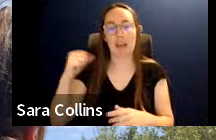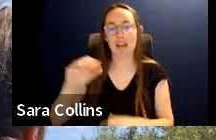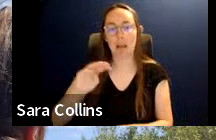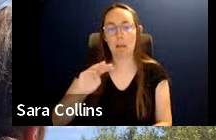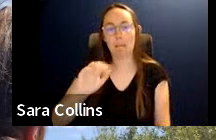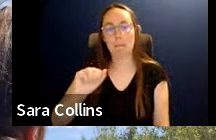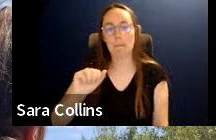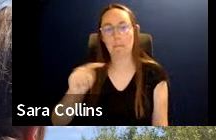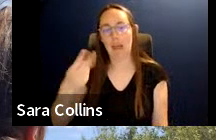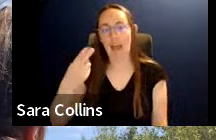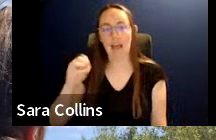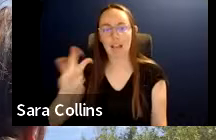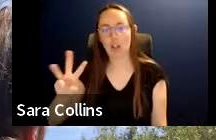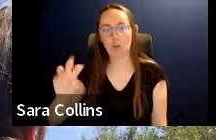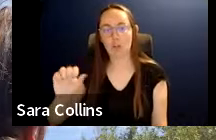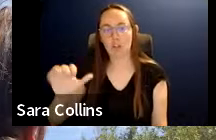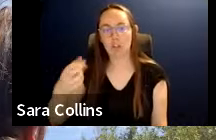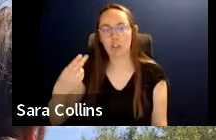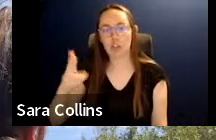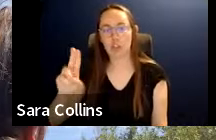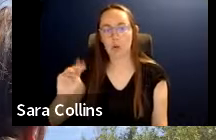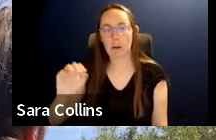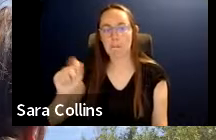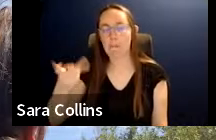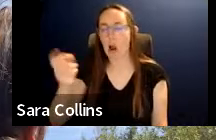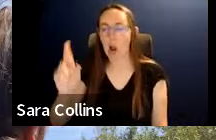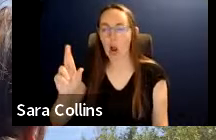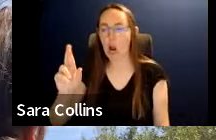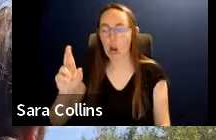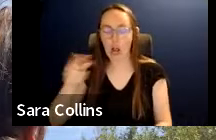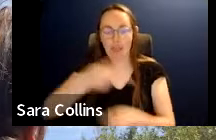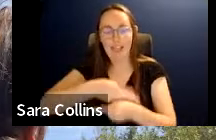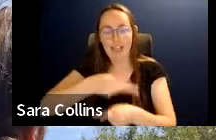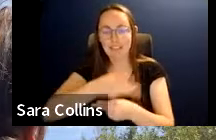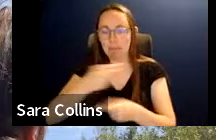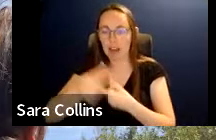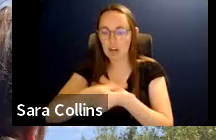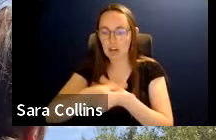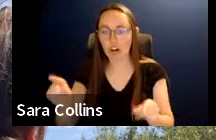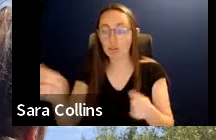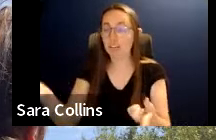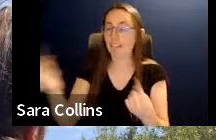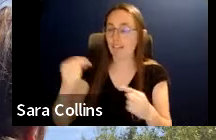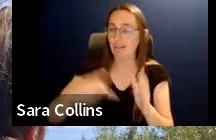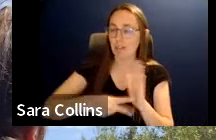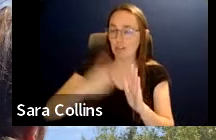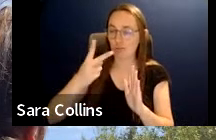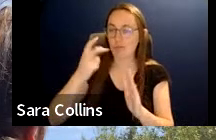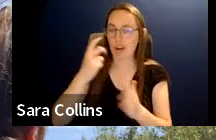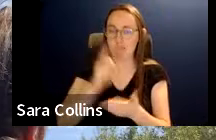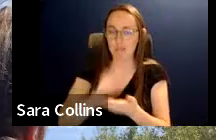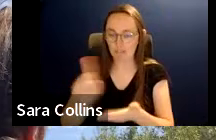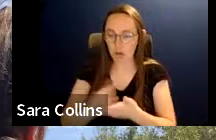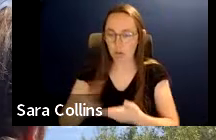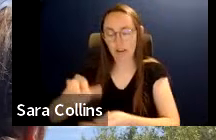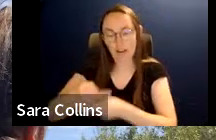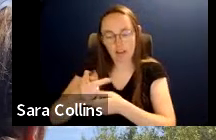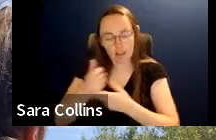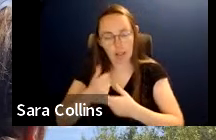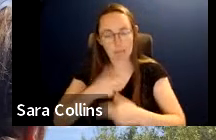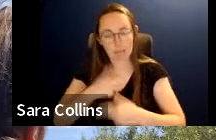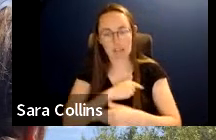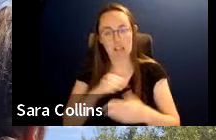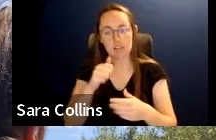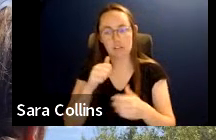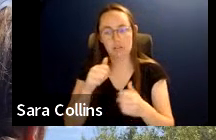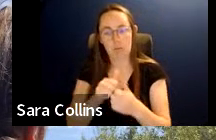Schumacher Landscaping and Gardening. So he comes to our farm twice a week and helps us with groundskeeping work. Again,